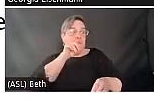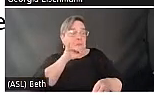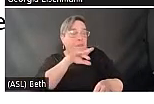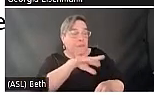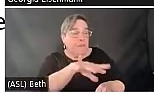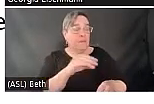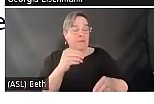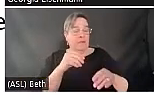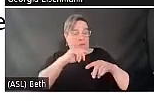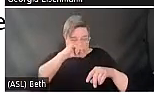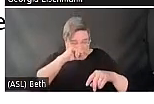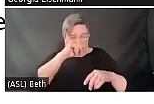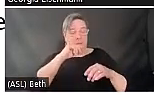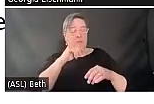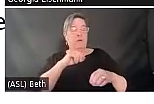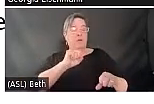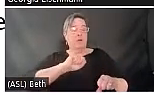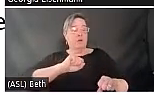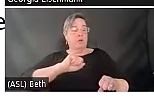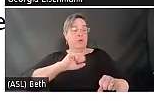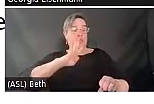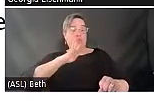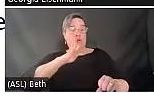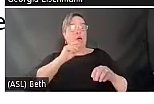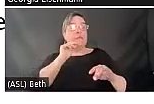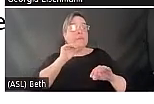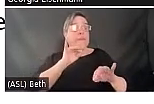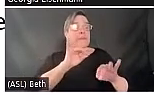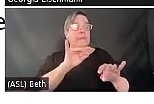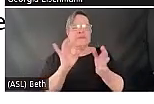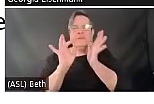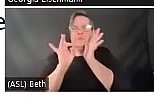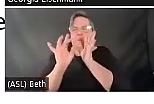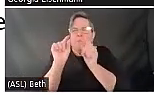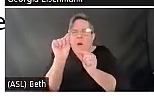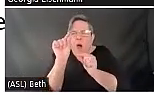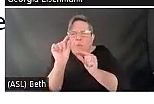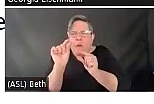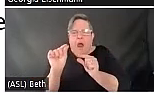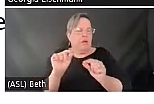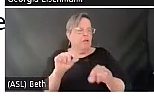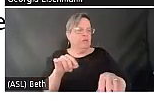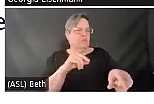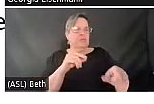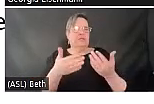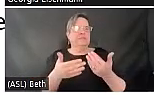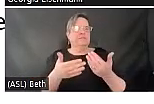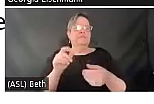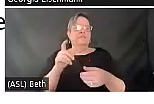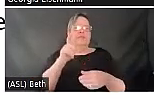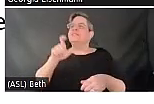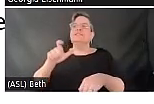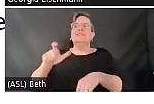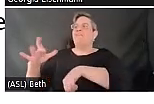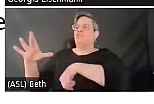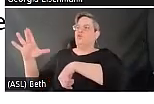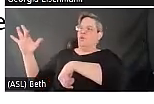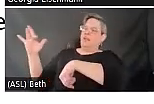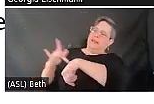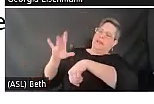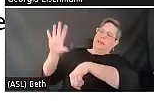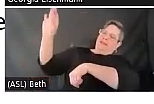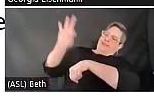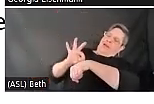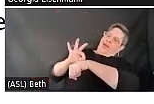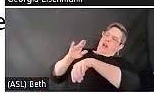and particulates, and they're spread very easily. Someone else can breathe them in as opposed to it landing on their face, and that's another way